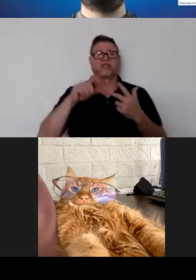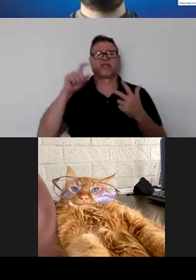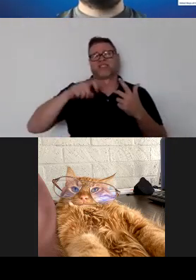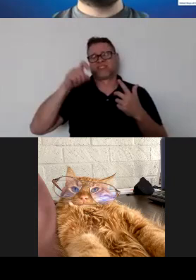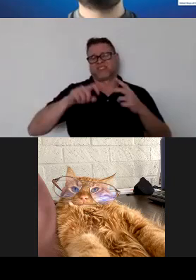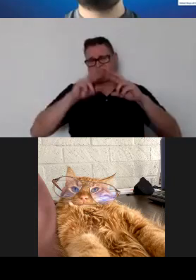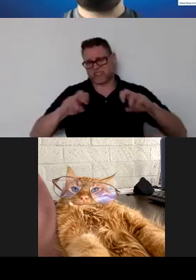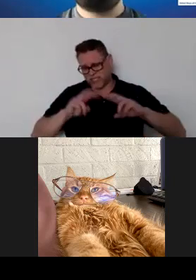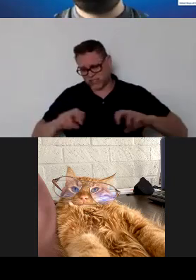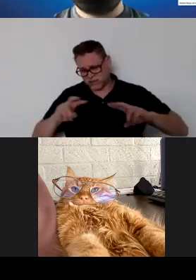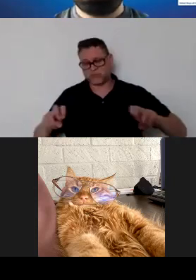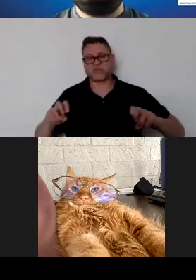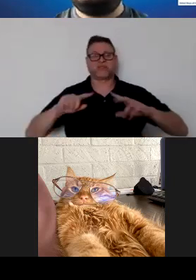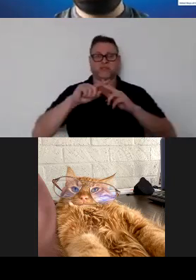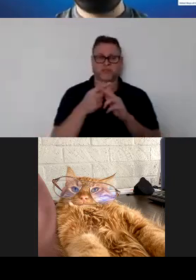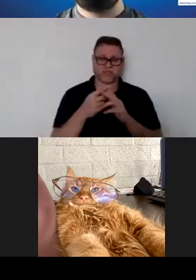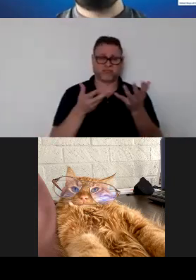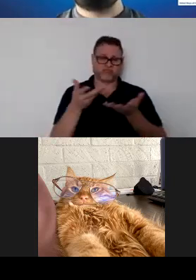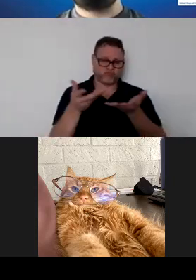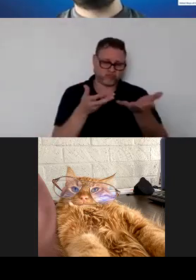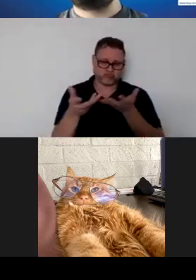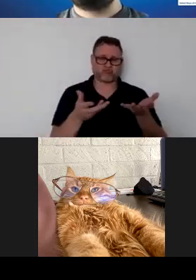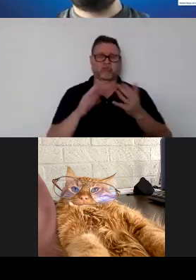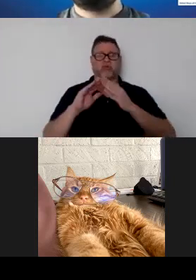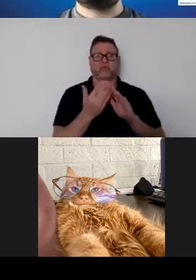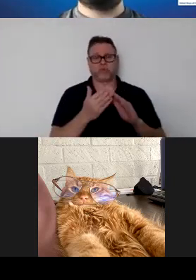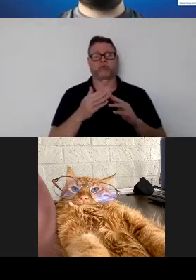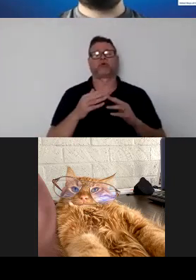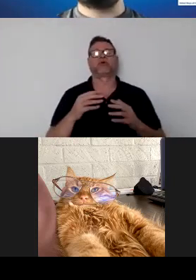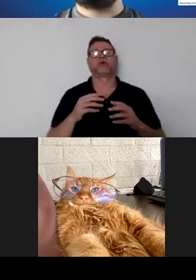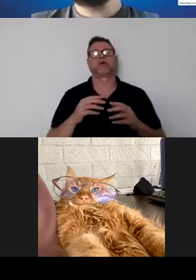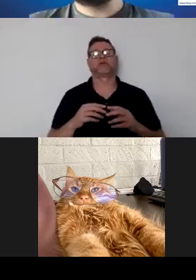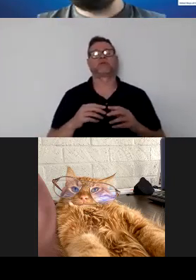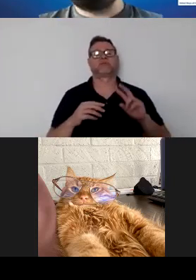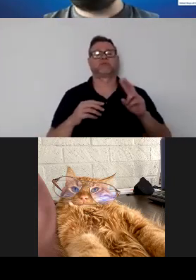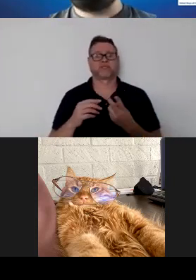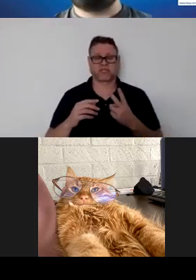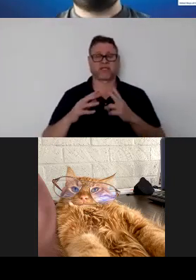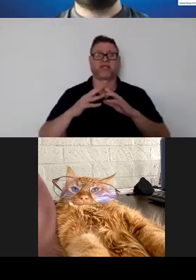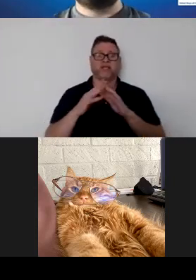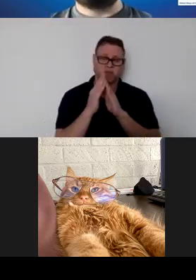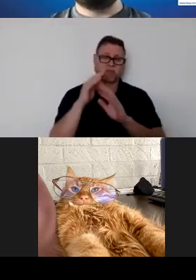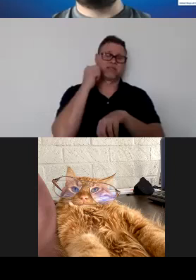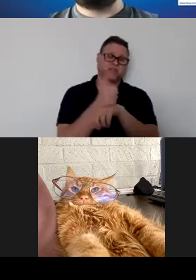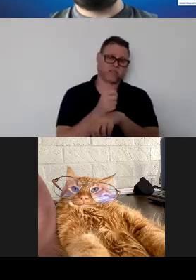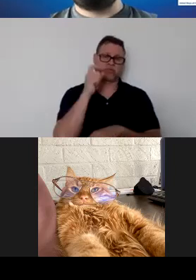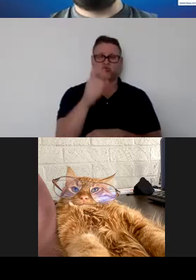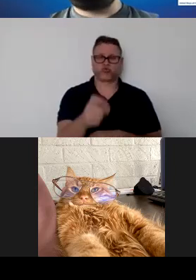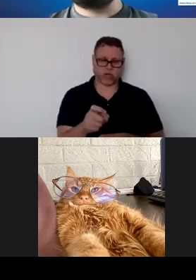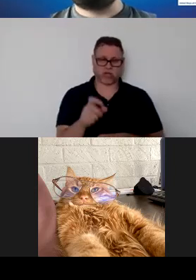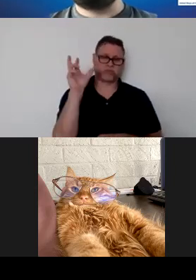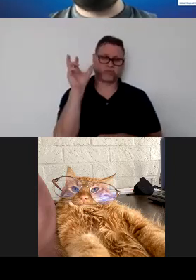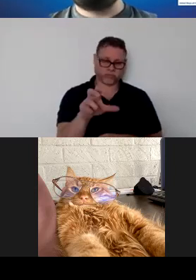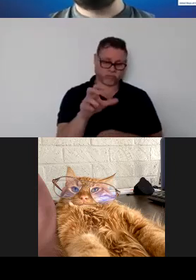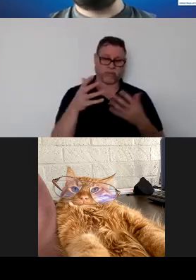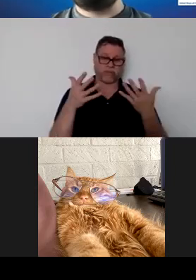assessment, begin those conversations in the community. And then the second is, of course, the implementation grant, which is once that